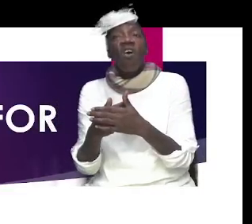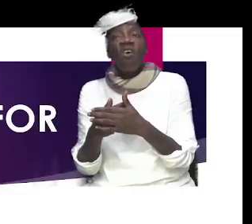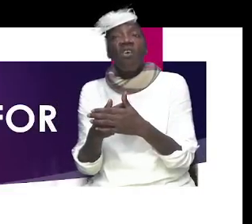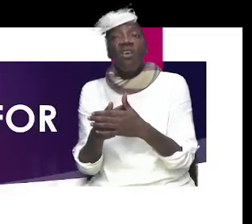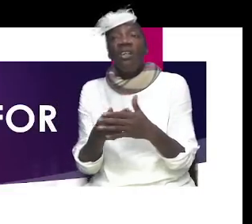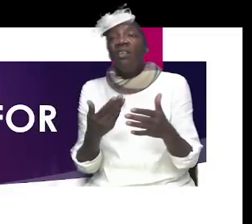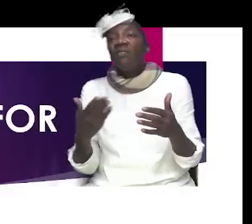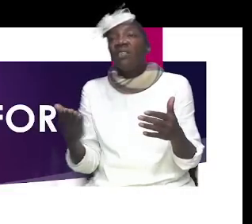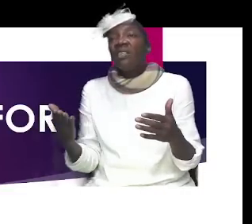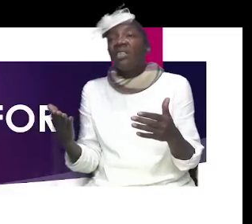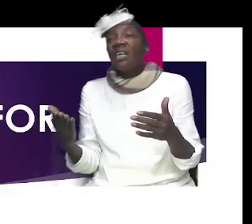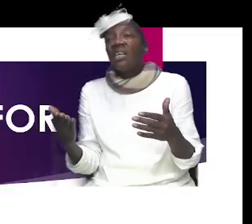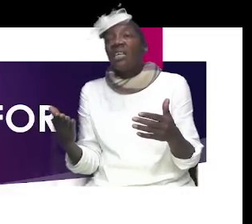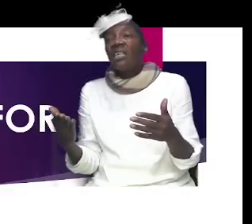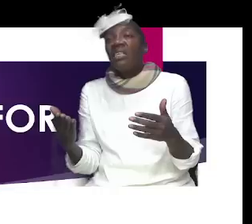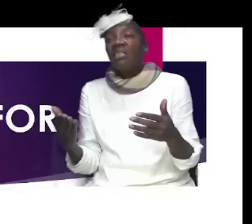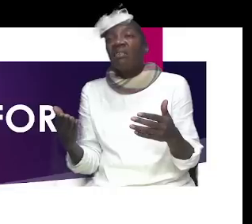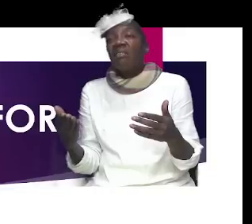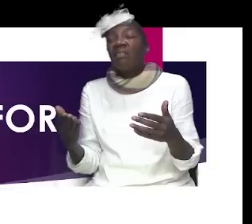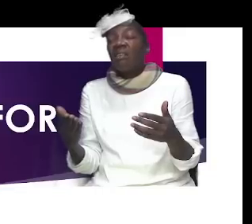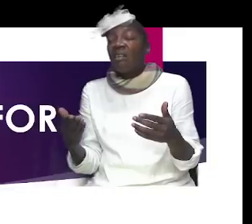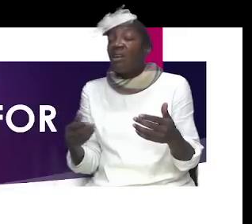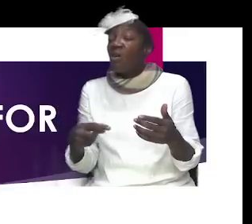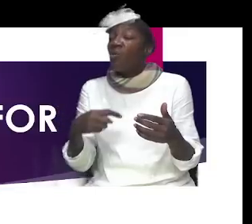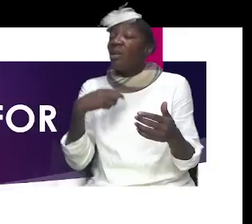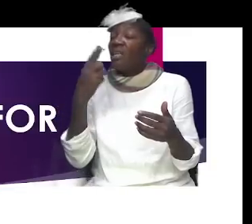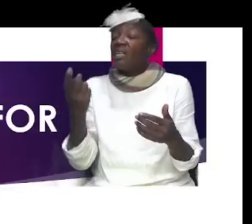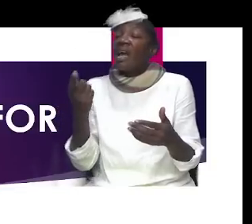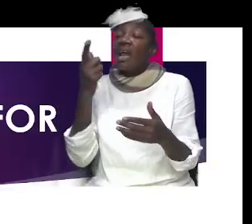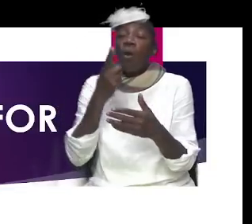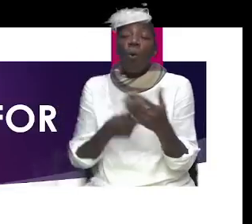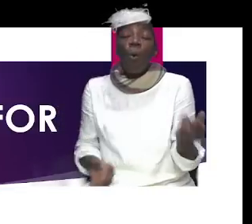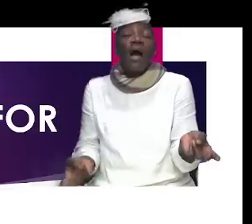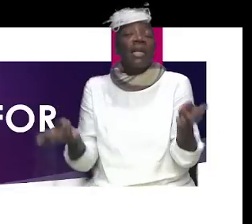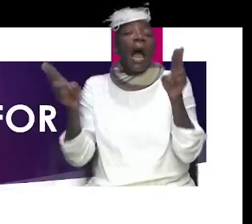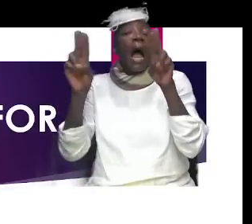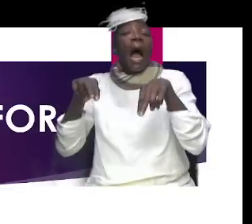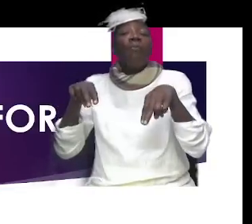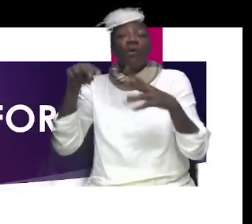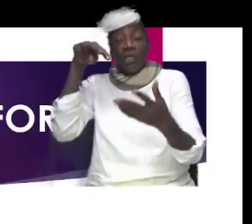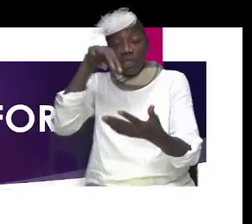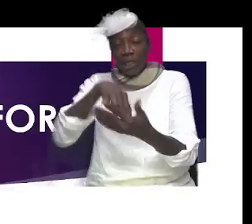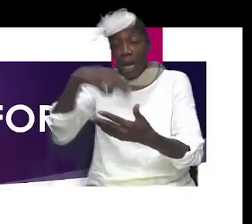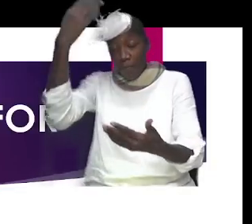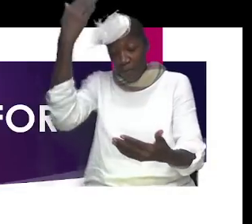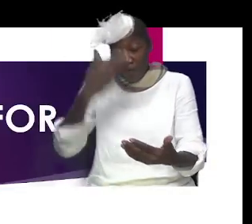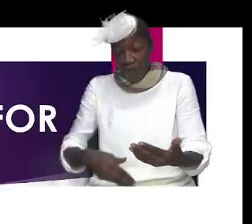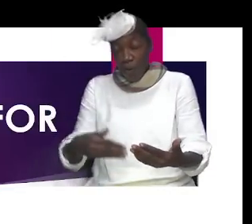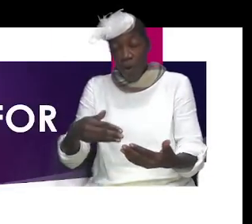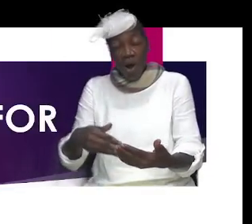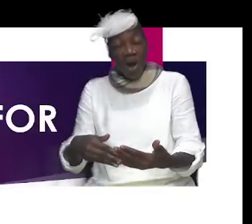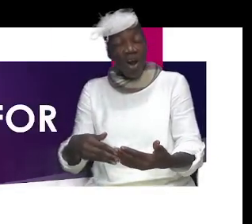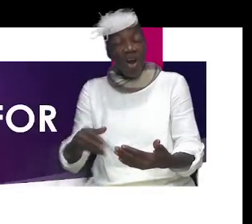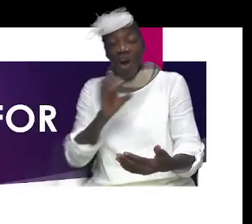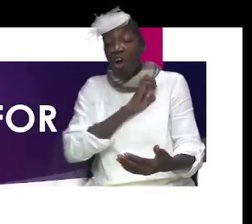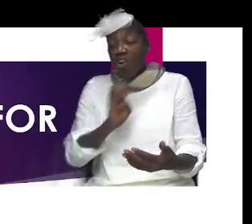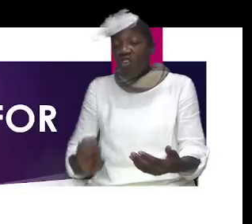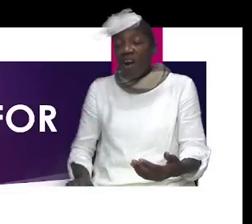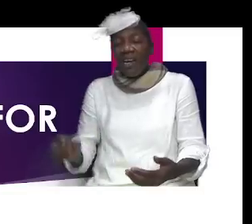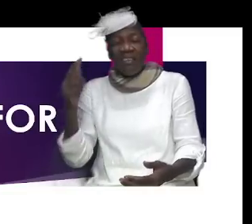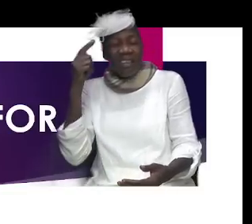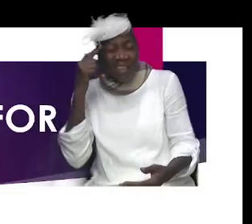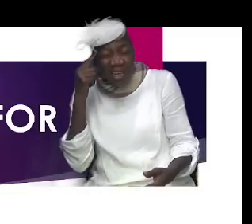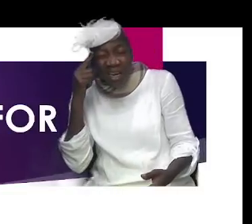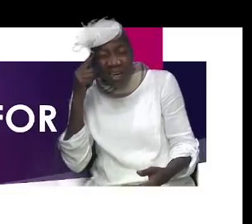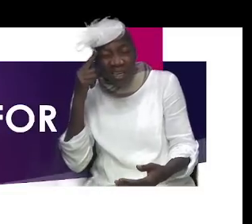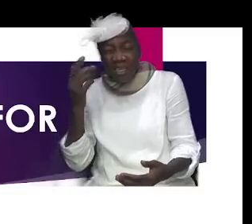will input into the ultimate outcome when we stand before Christ. So our thoughts, the things that we did,